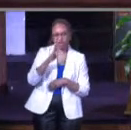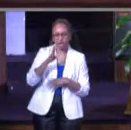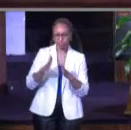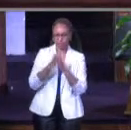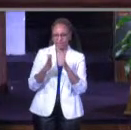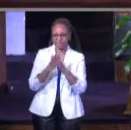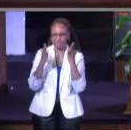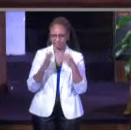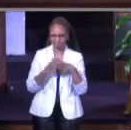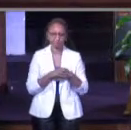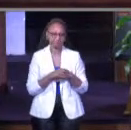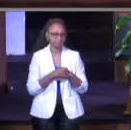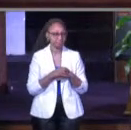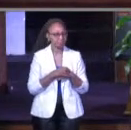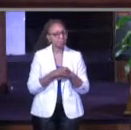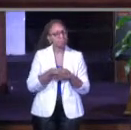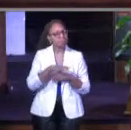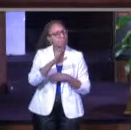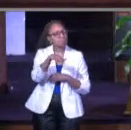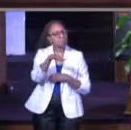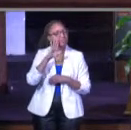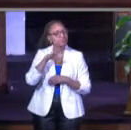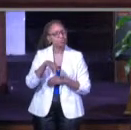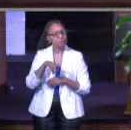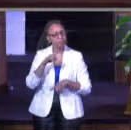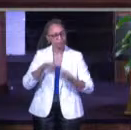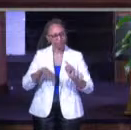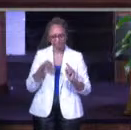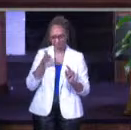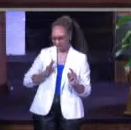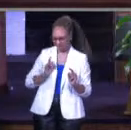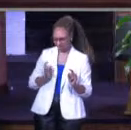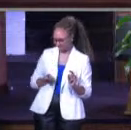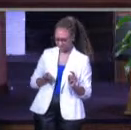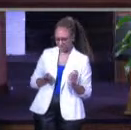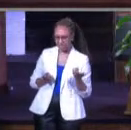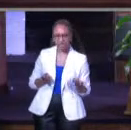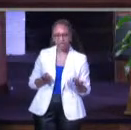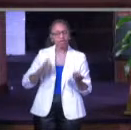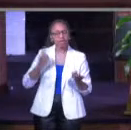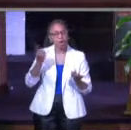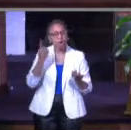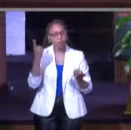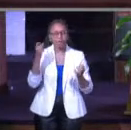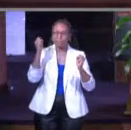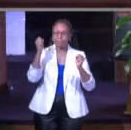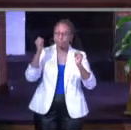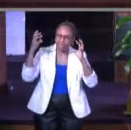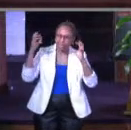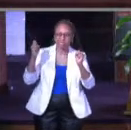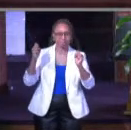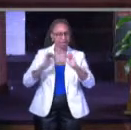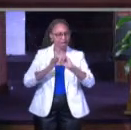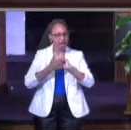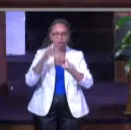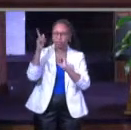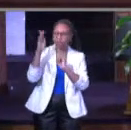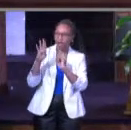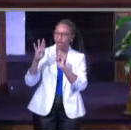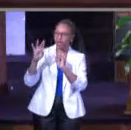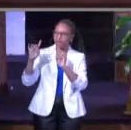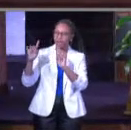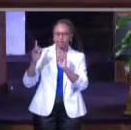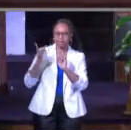We give God praise. You know, you can't be God-given. And, you know, it always amazes me how God meets